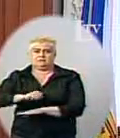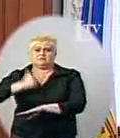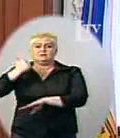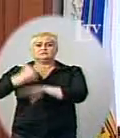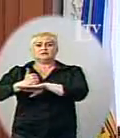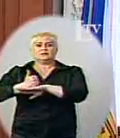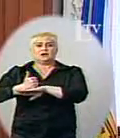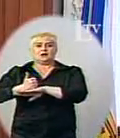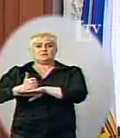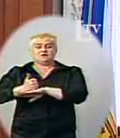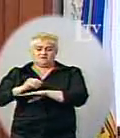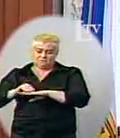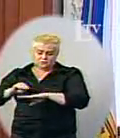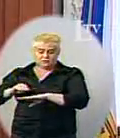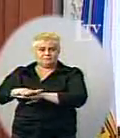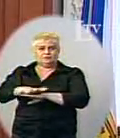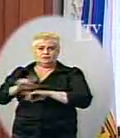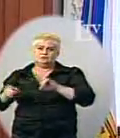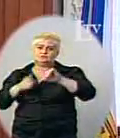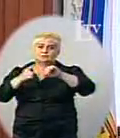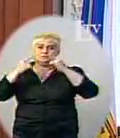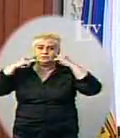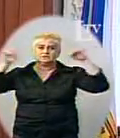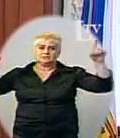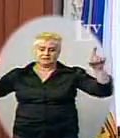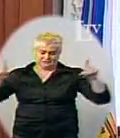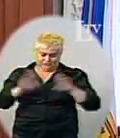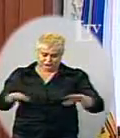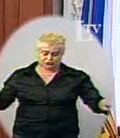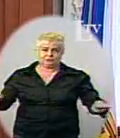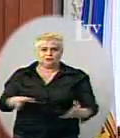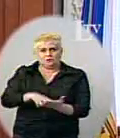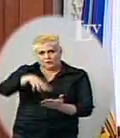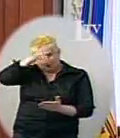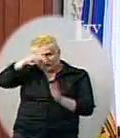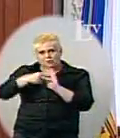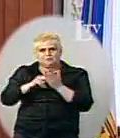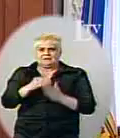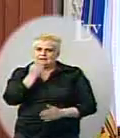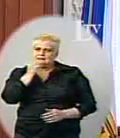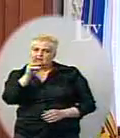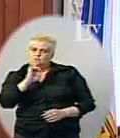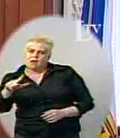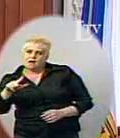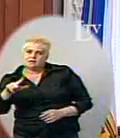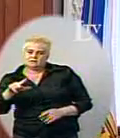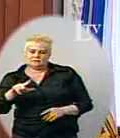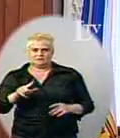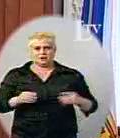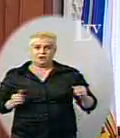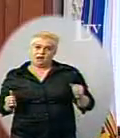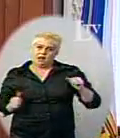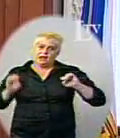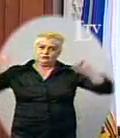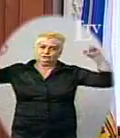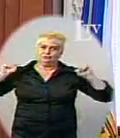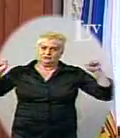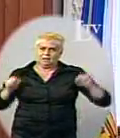place where children are supported to eat well, move more, and grow up